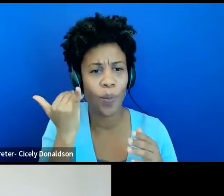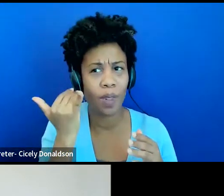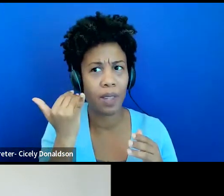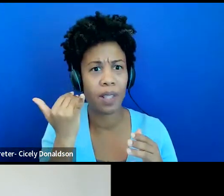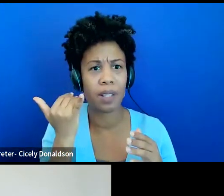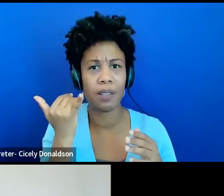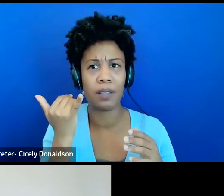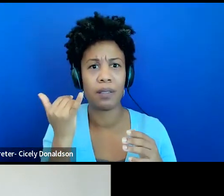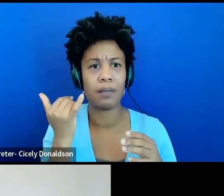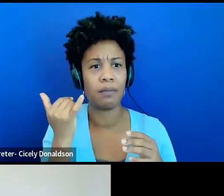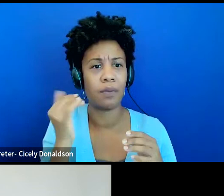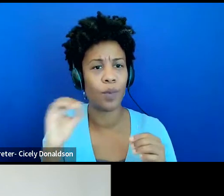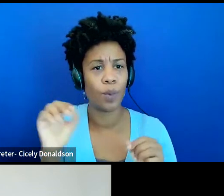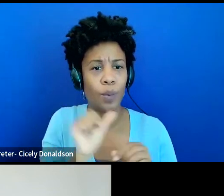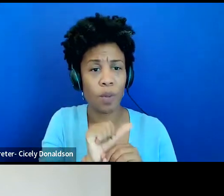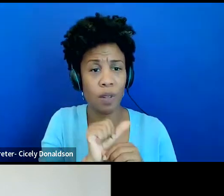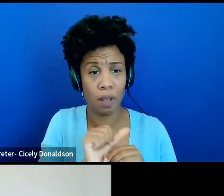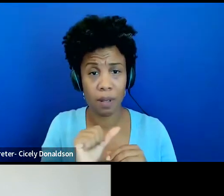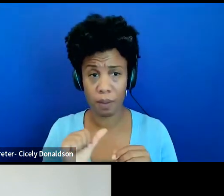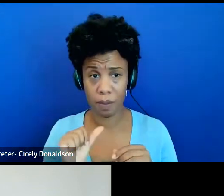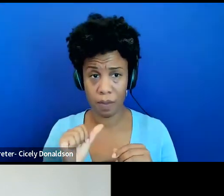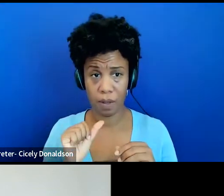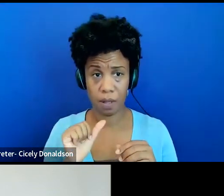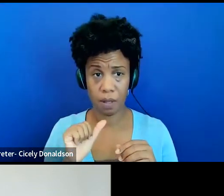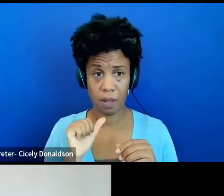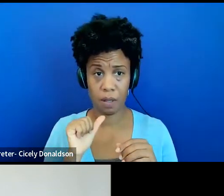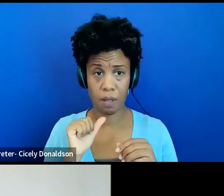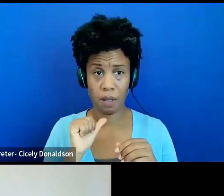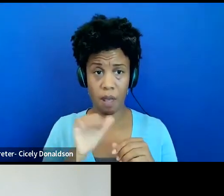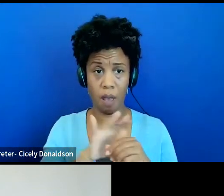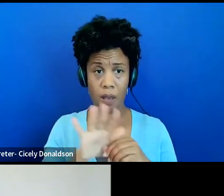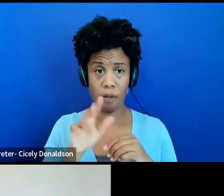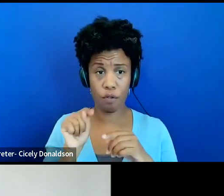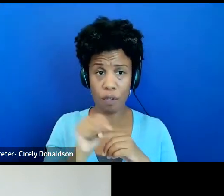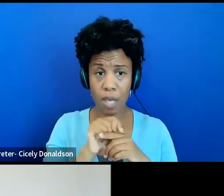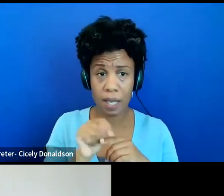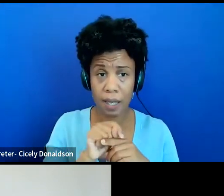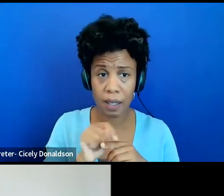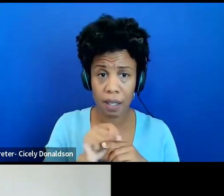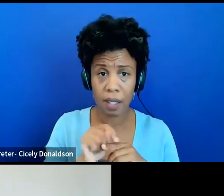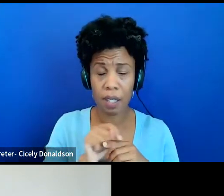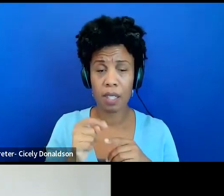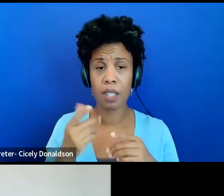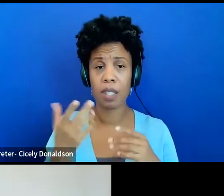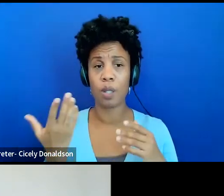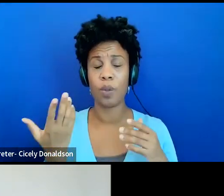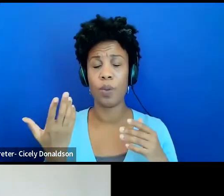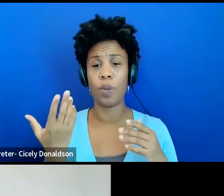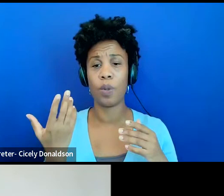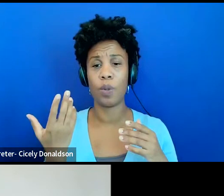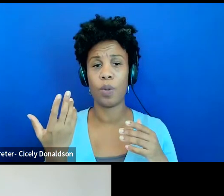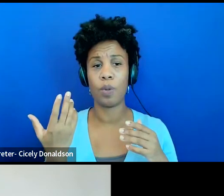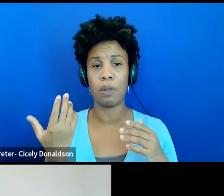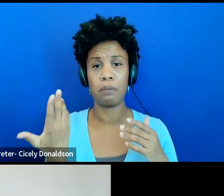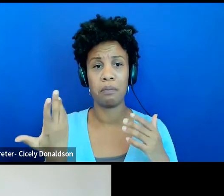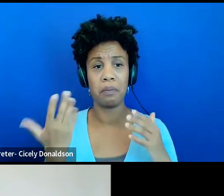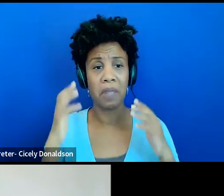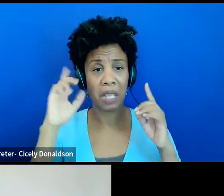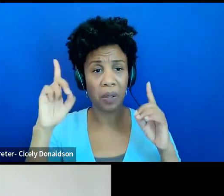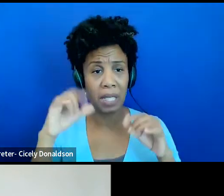Is it a lack of training? Has it got to do with the educational